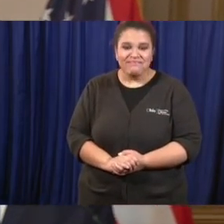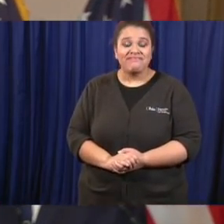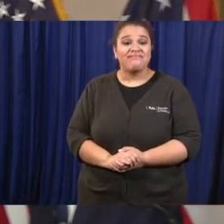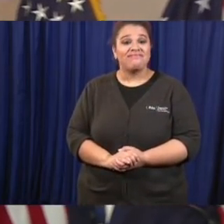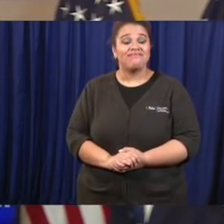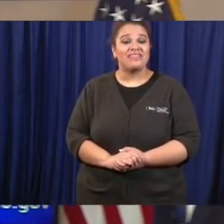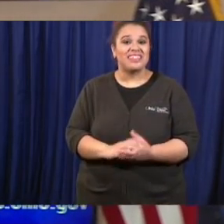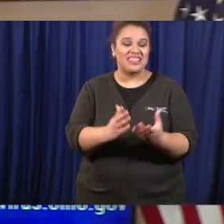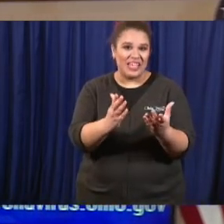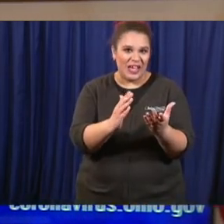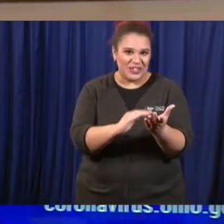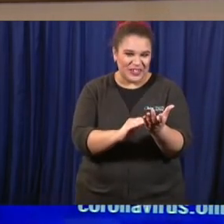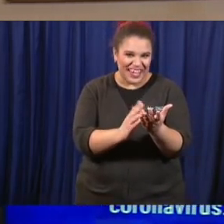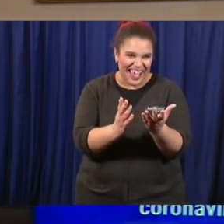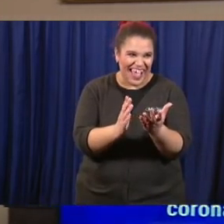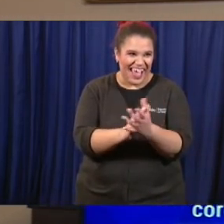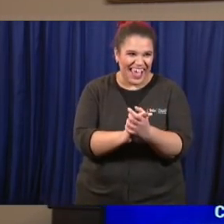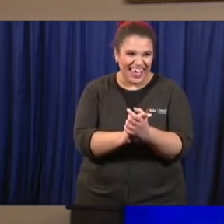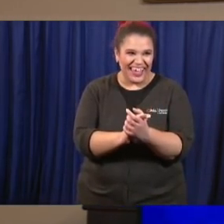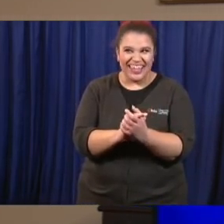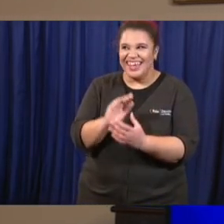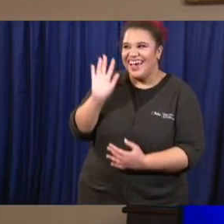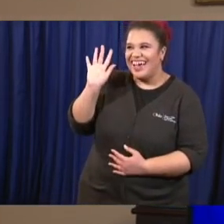Doctor, you